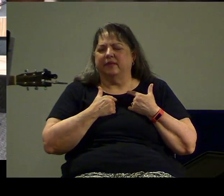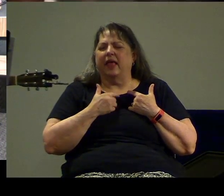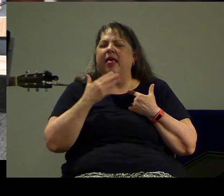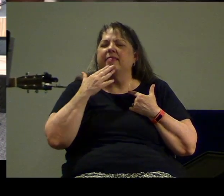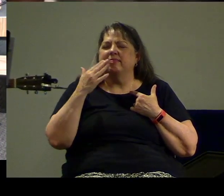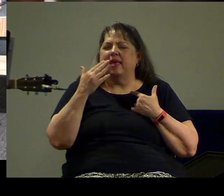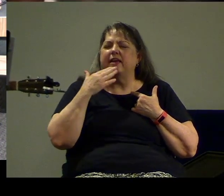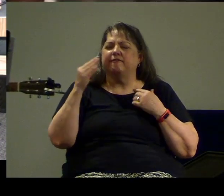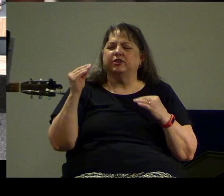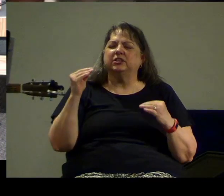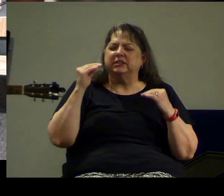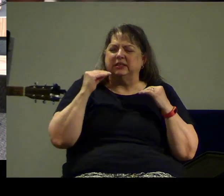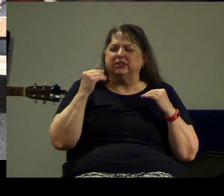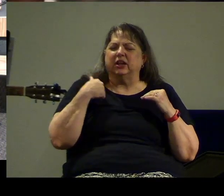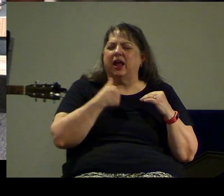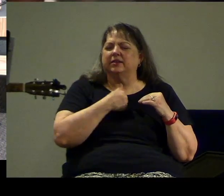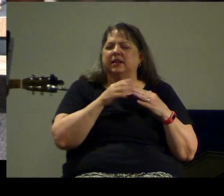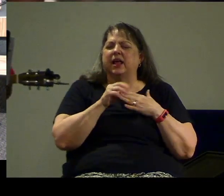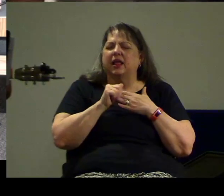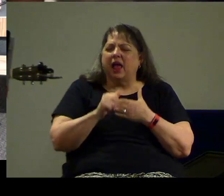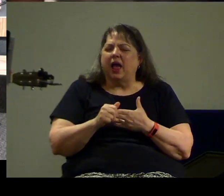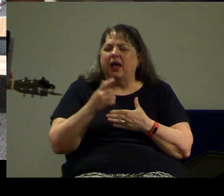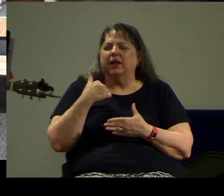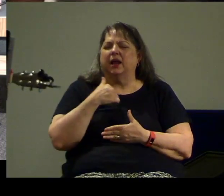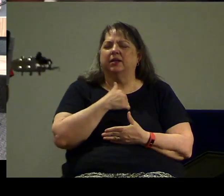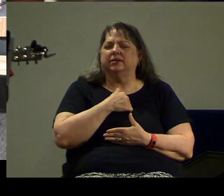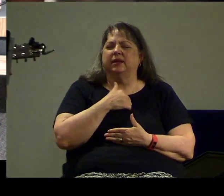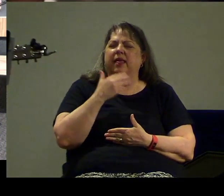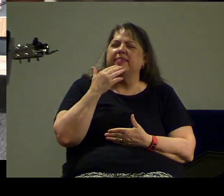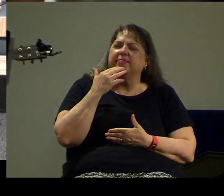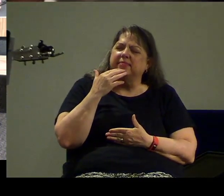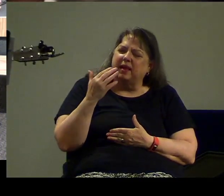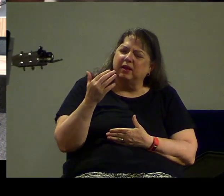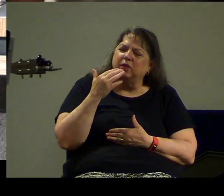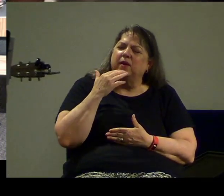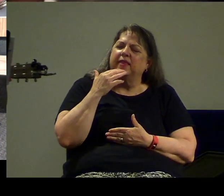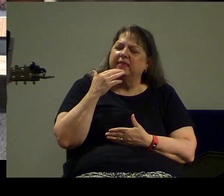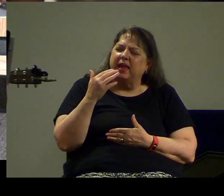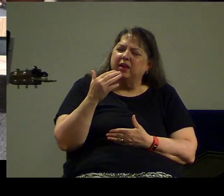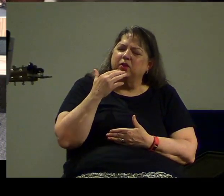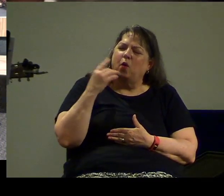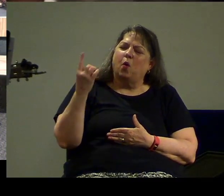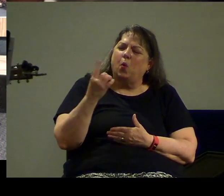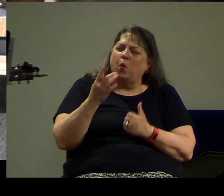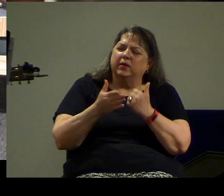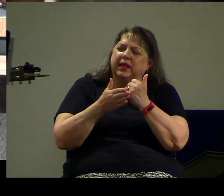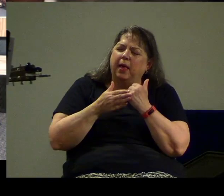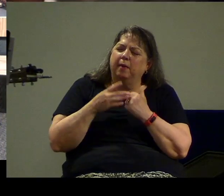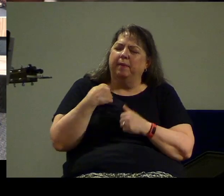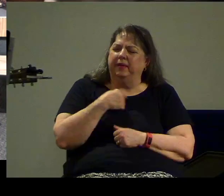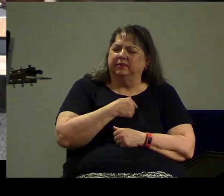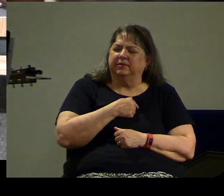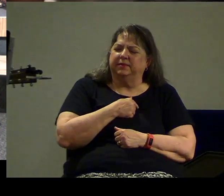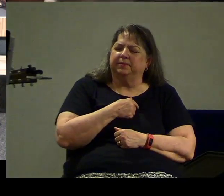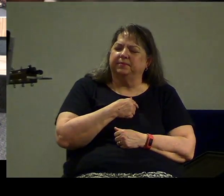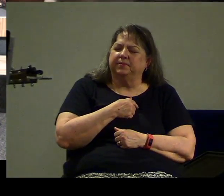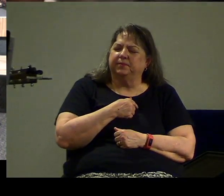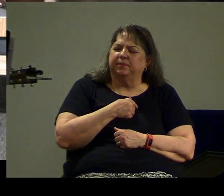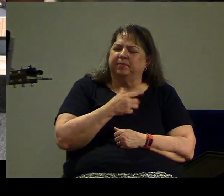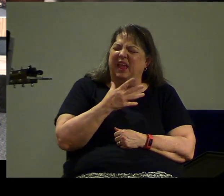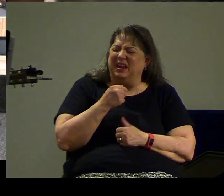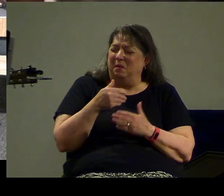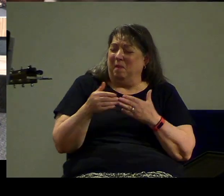us and teach us in the way that we should go, knowing that you will always be there to help us and guide us. And no matter what